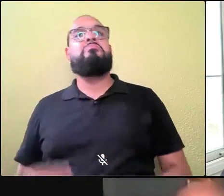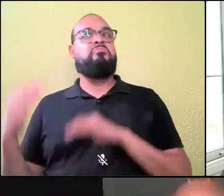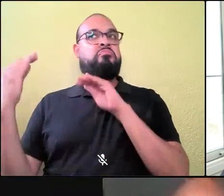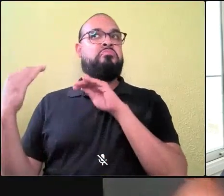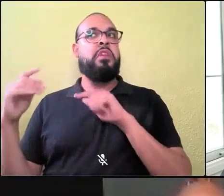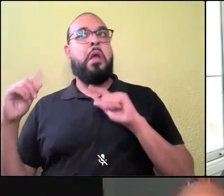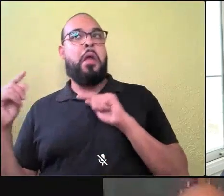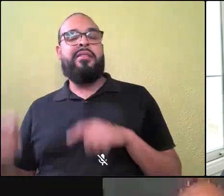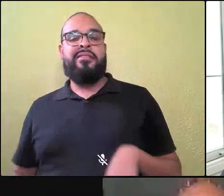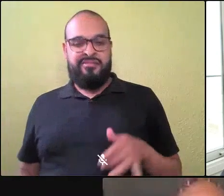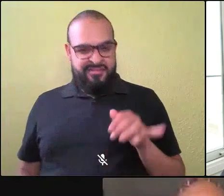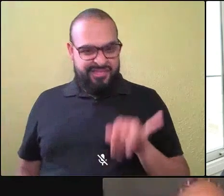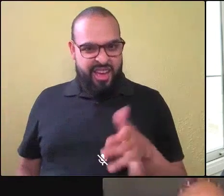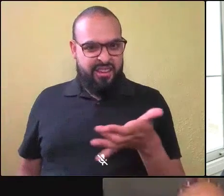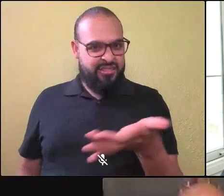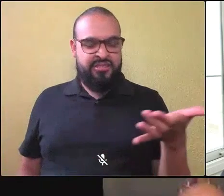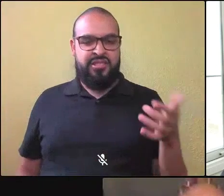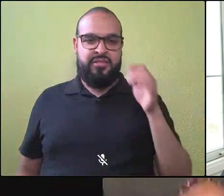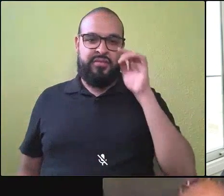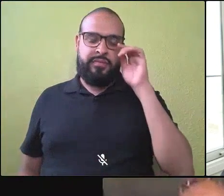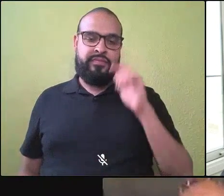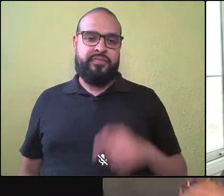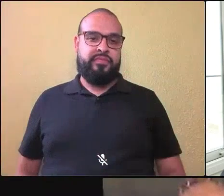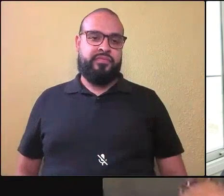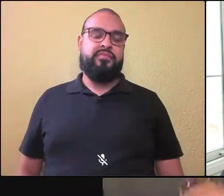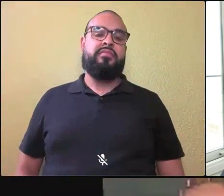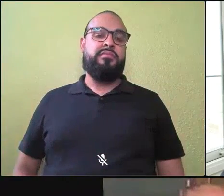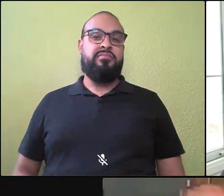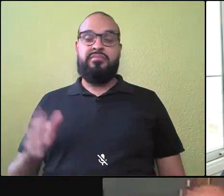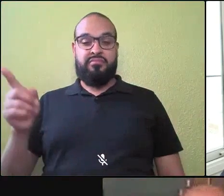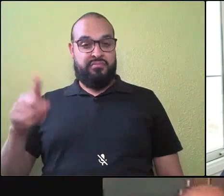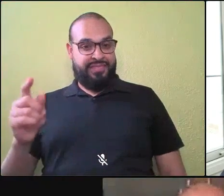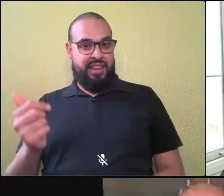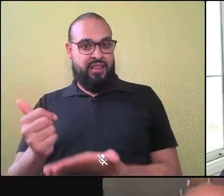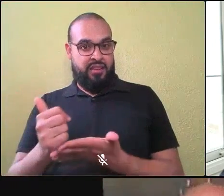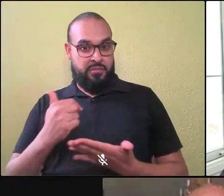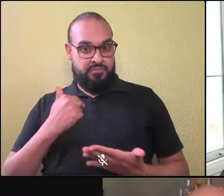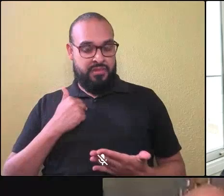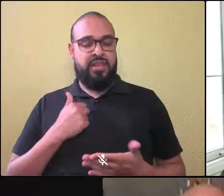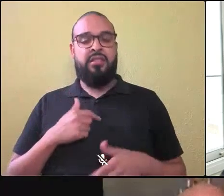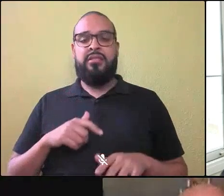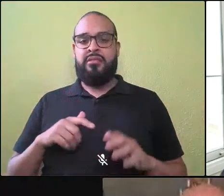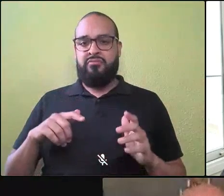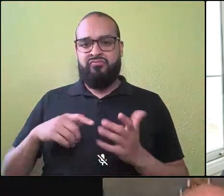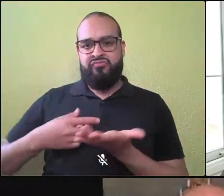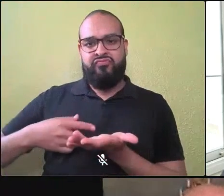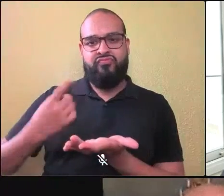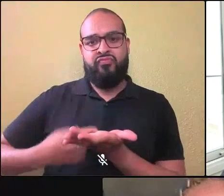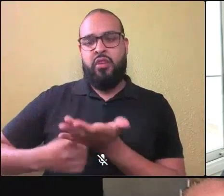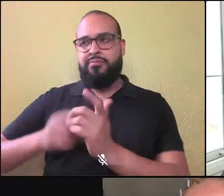and trying to encourage that in the sort of conversations that we have and the way we work. And the guys showed up just like just like Joey was